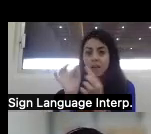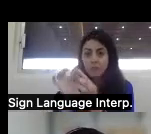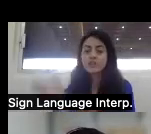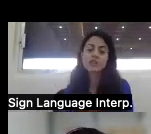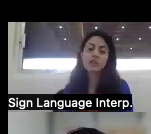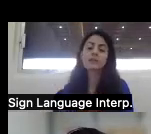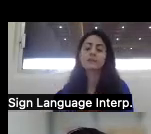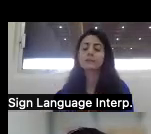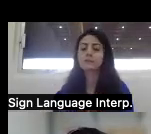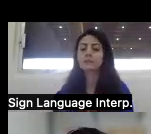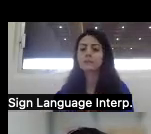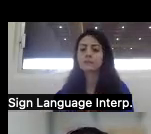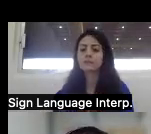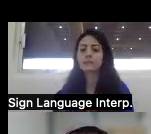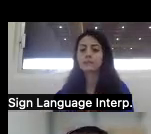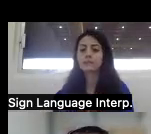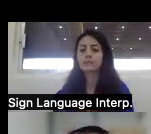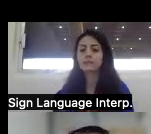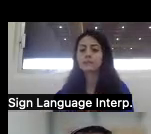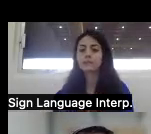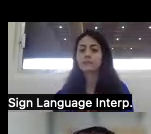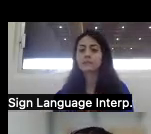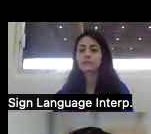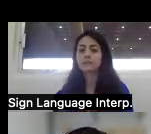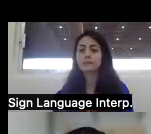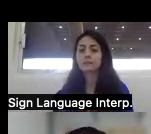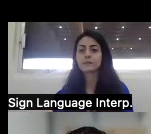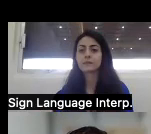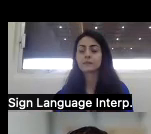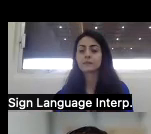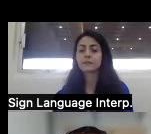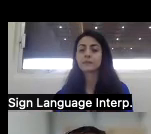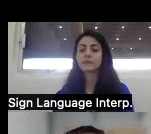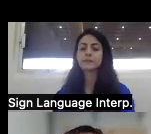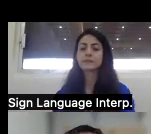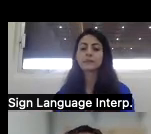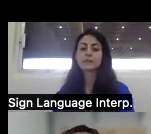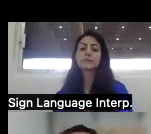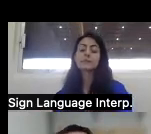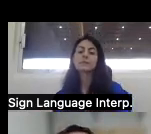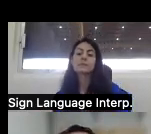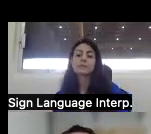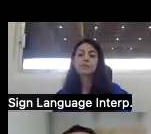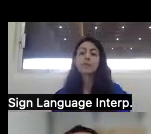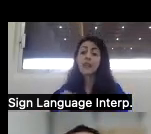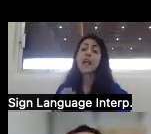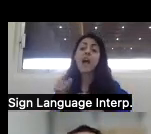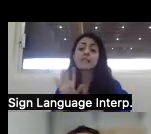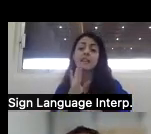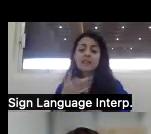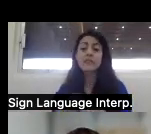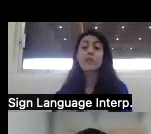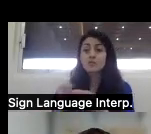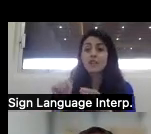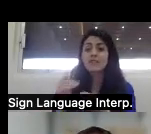And I'll speak a bit to that in the next slide. Of course, this relatively low coverage is a reflection on relatively low